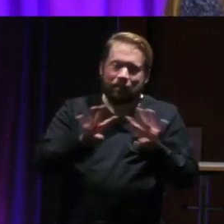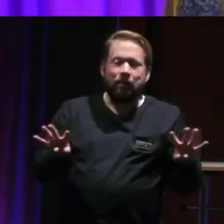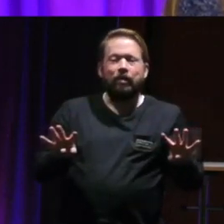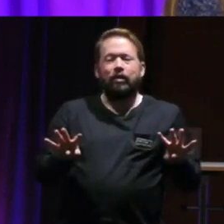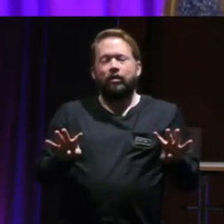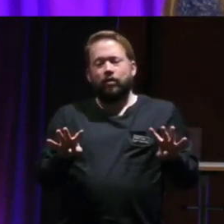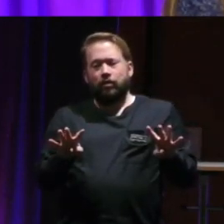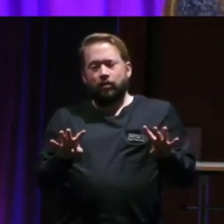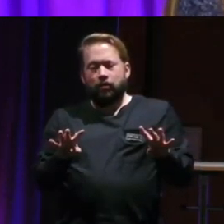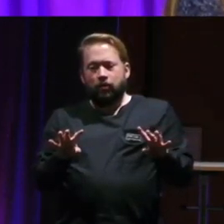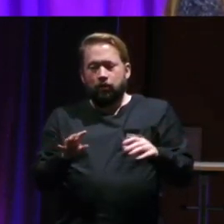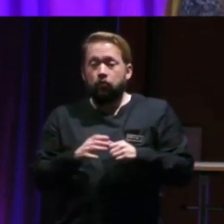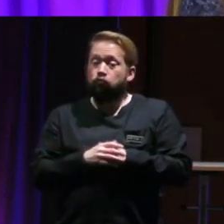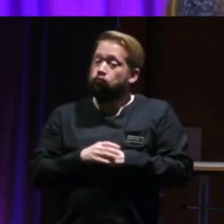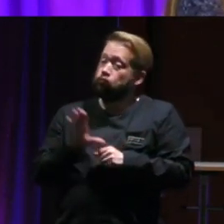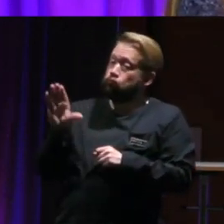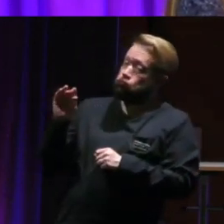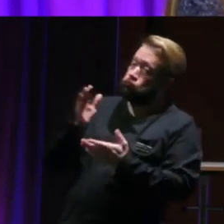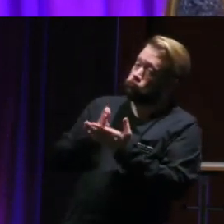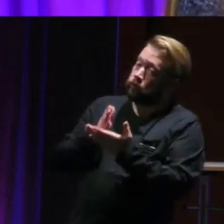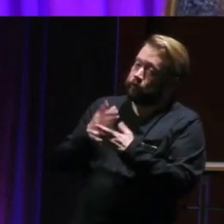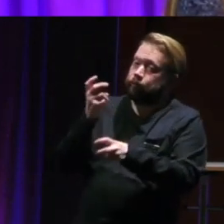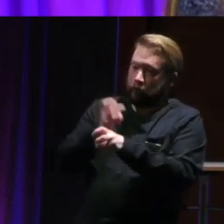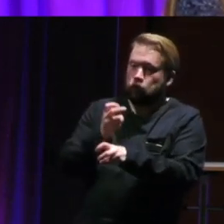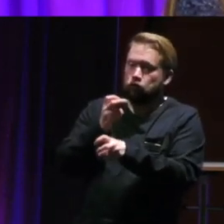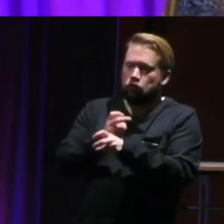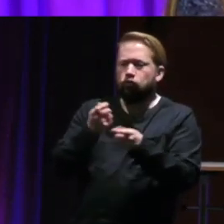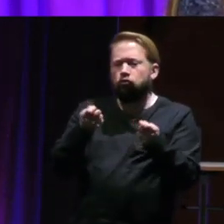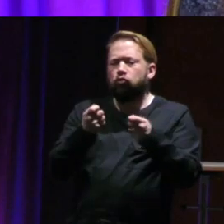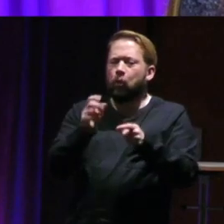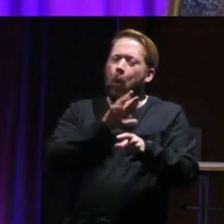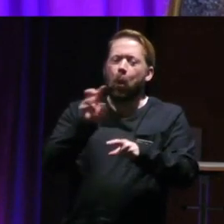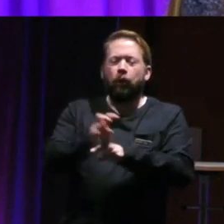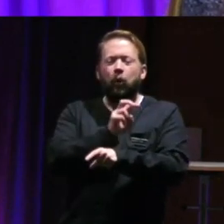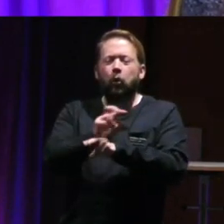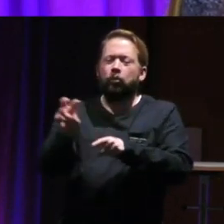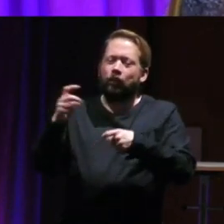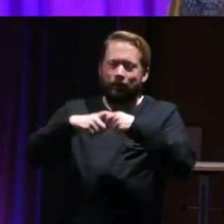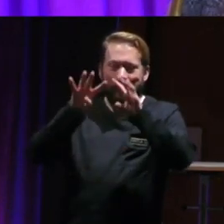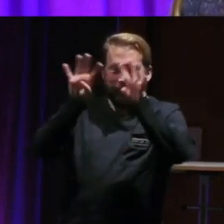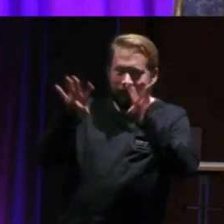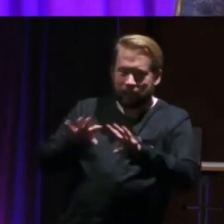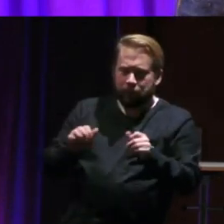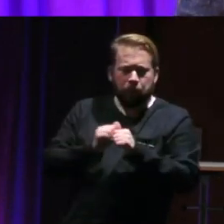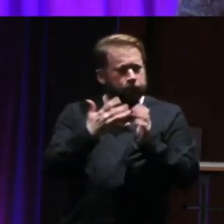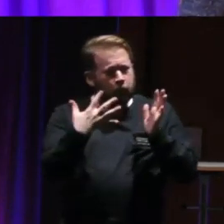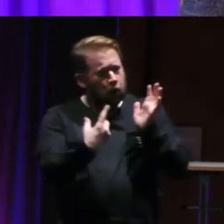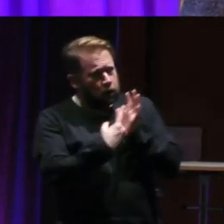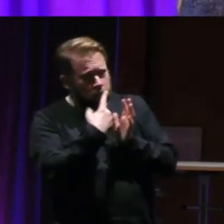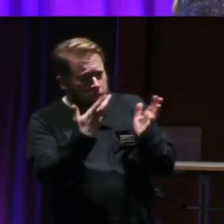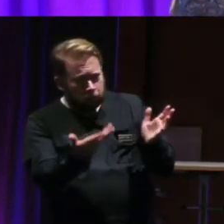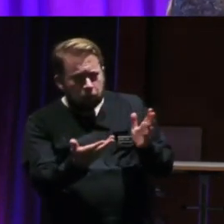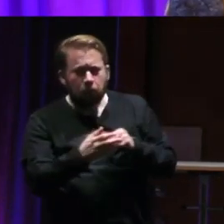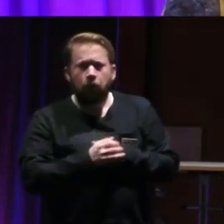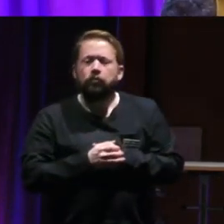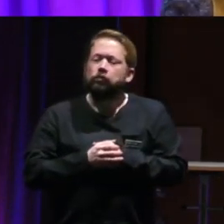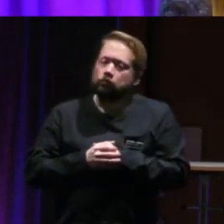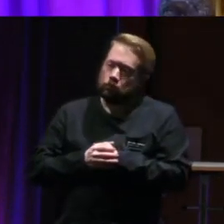is a they try to control this as well. Trying, yeah. How has that worked? Very simple. For